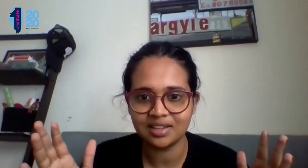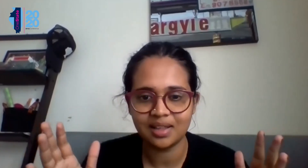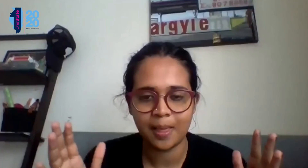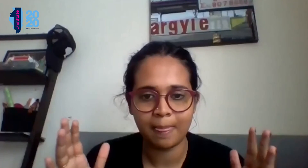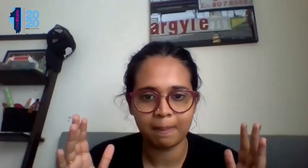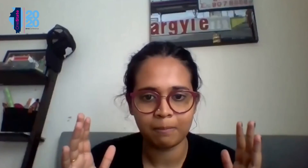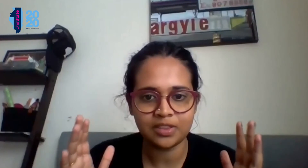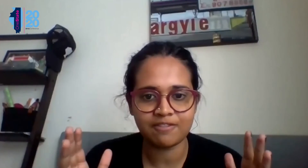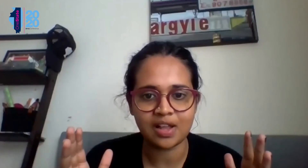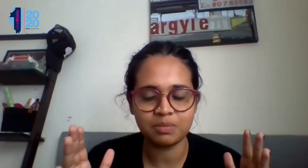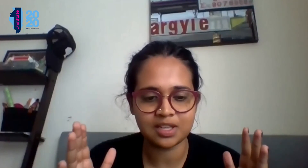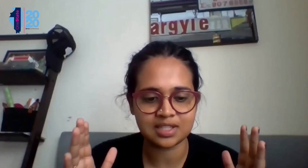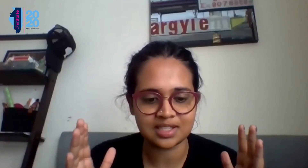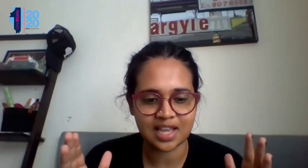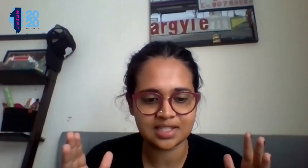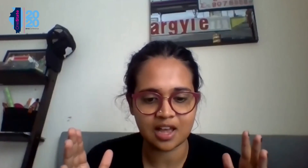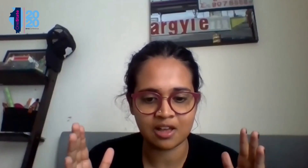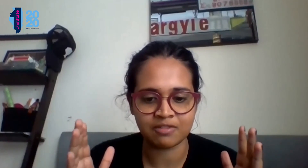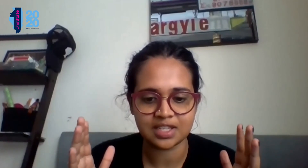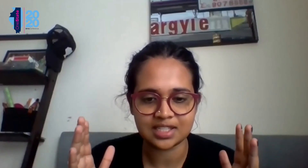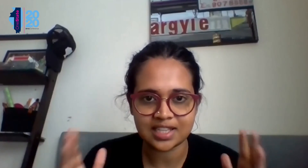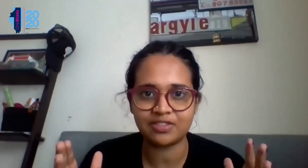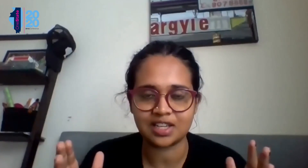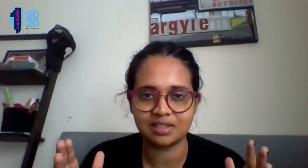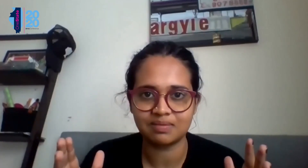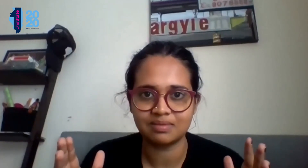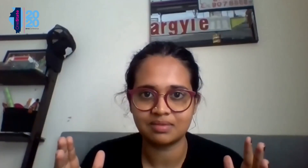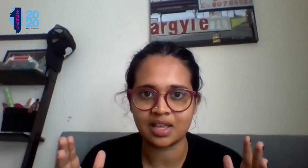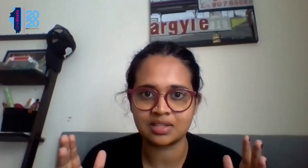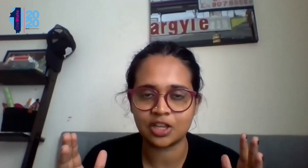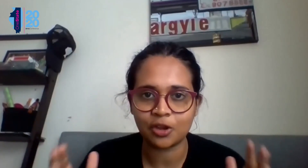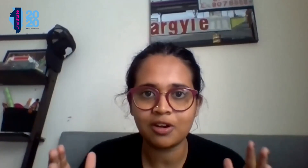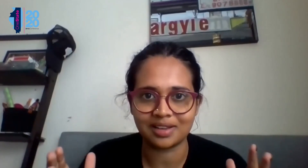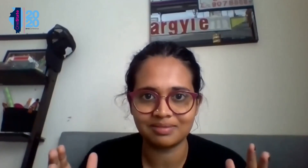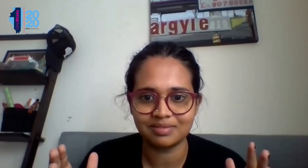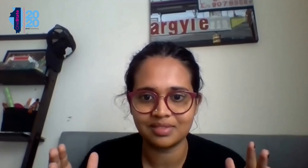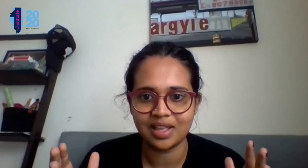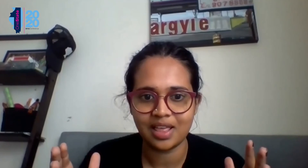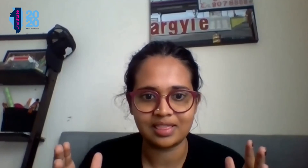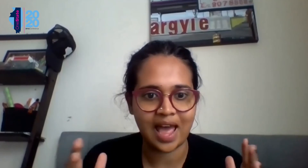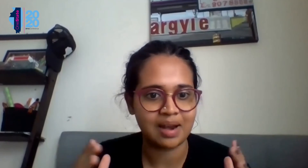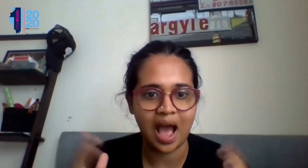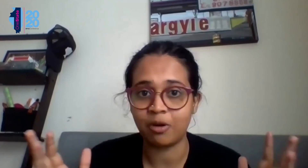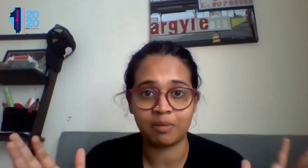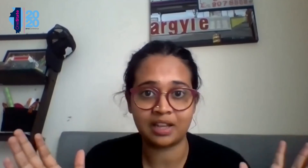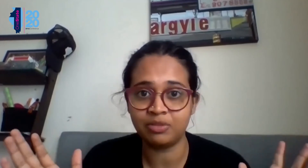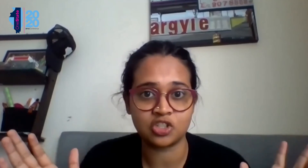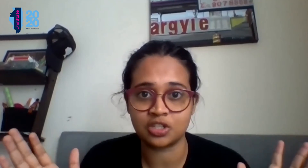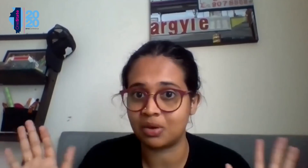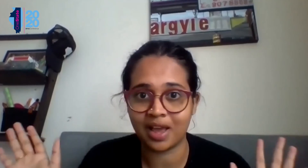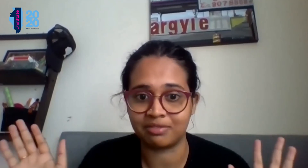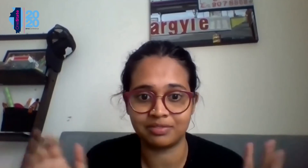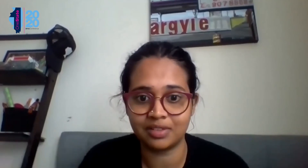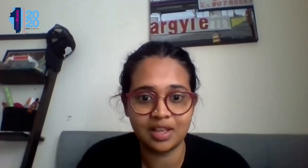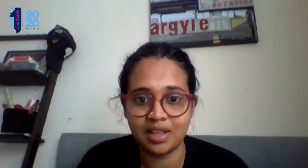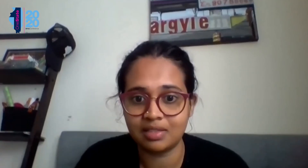aside, what they felt was a sense of safety and security that I or my loved ones just